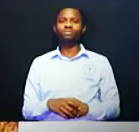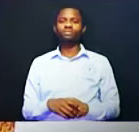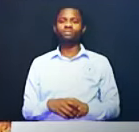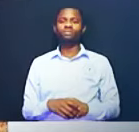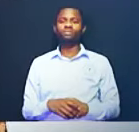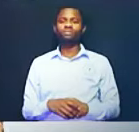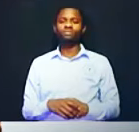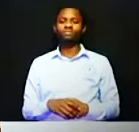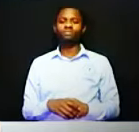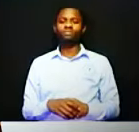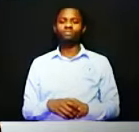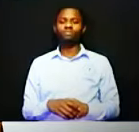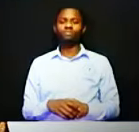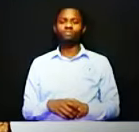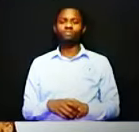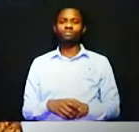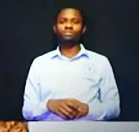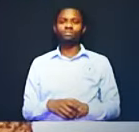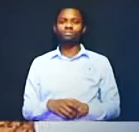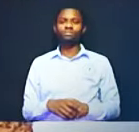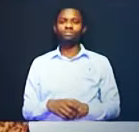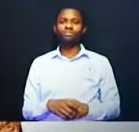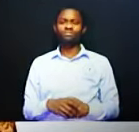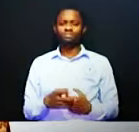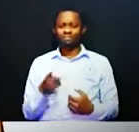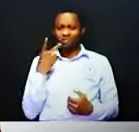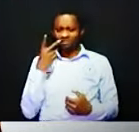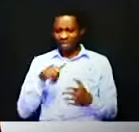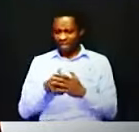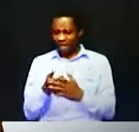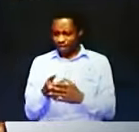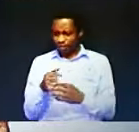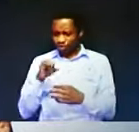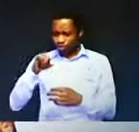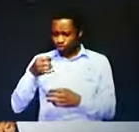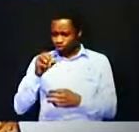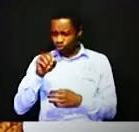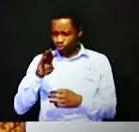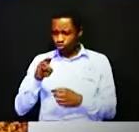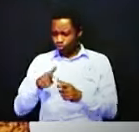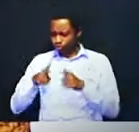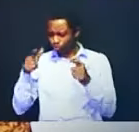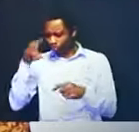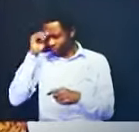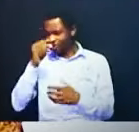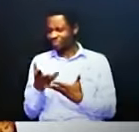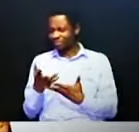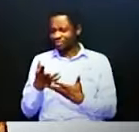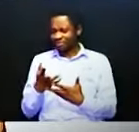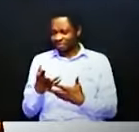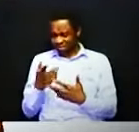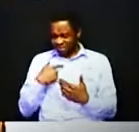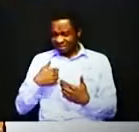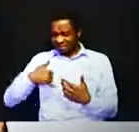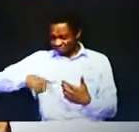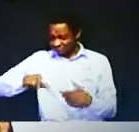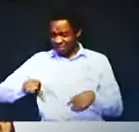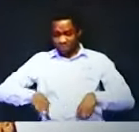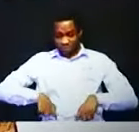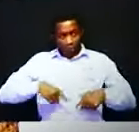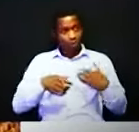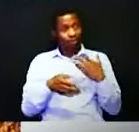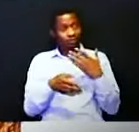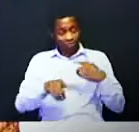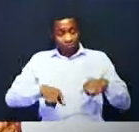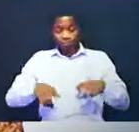na metekirema renka enada asem. See how he was a great man. Won ni ntia no oyi nipa kese. He says as long as God lives. O